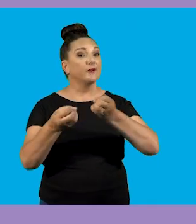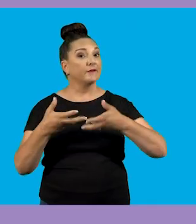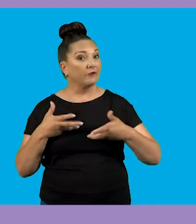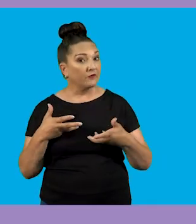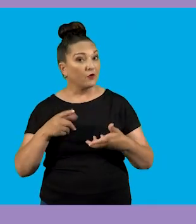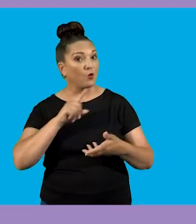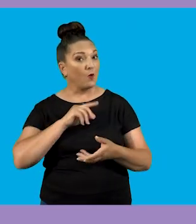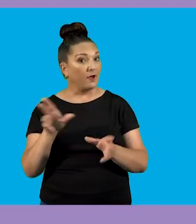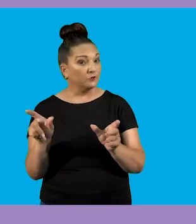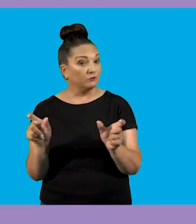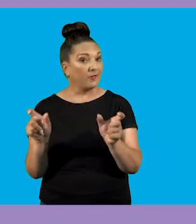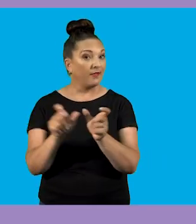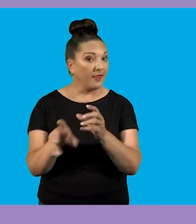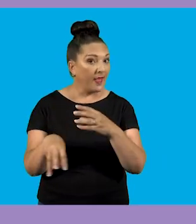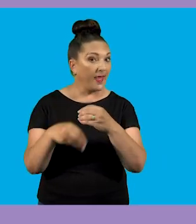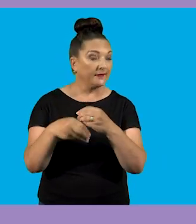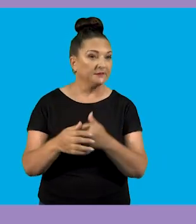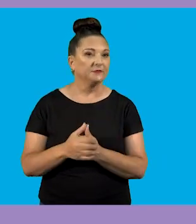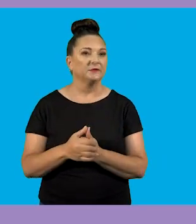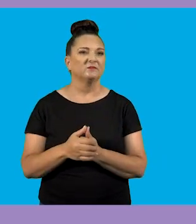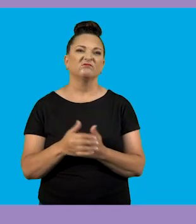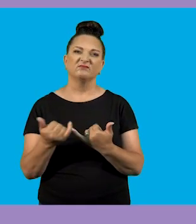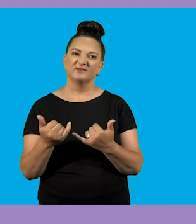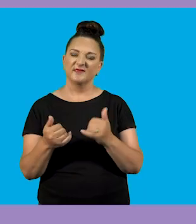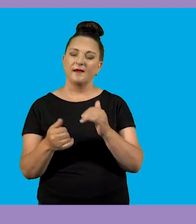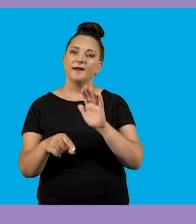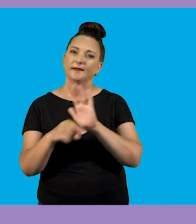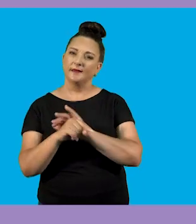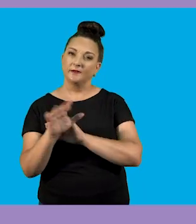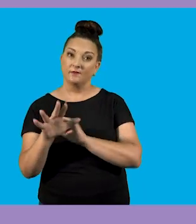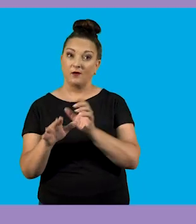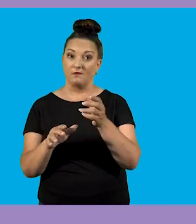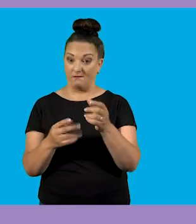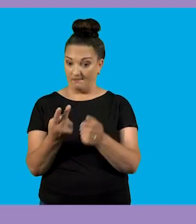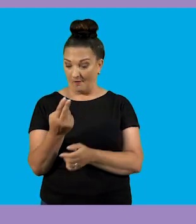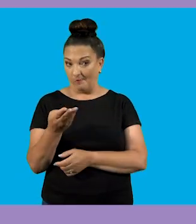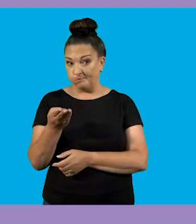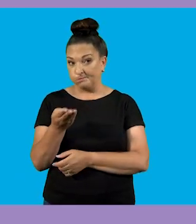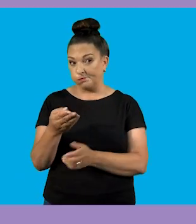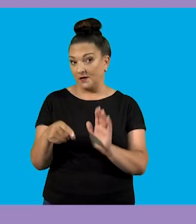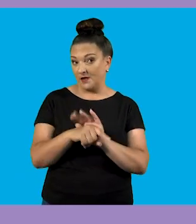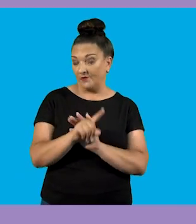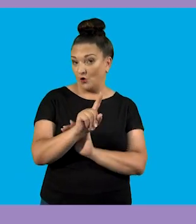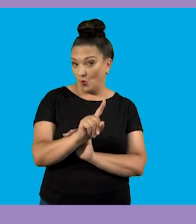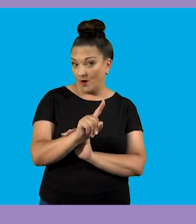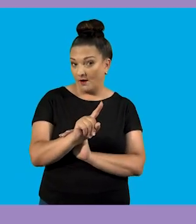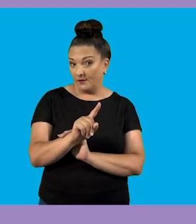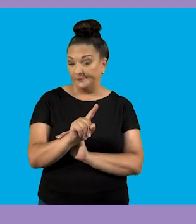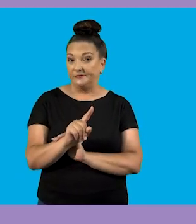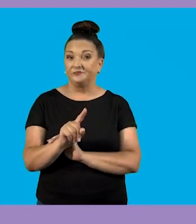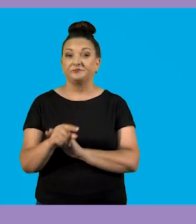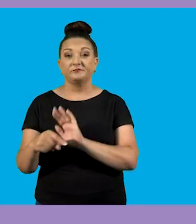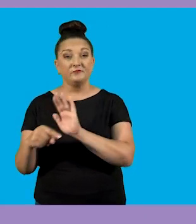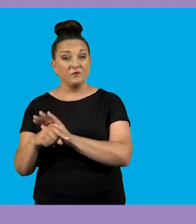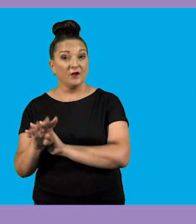5 when we add them. So we are looking for the pair that gives us a negative 5. And that pair is the negative